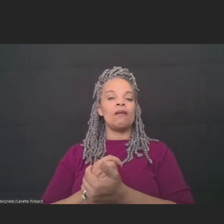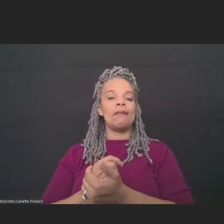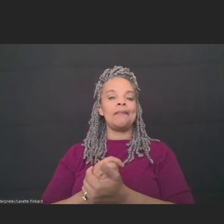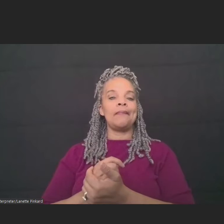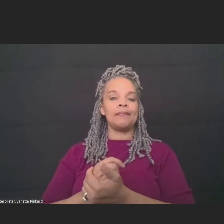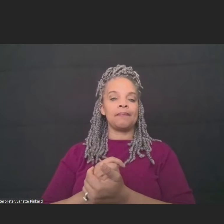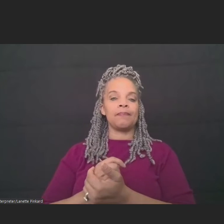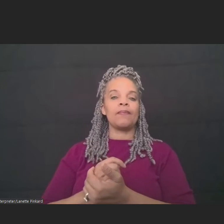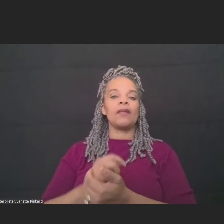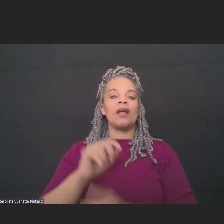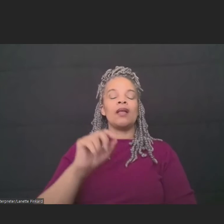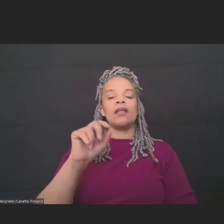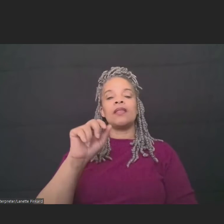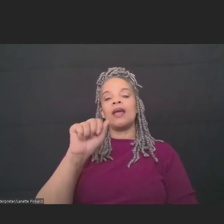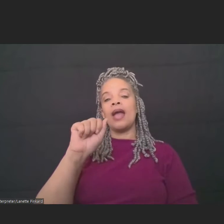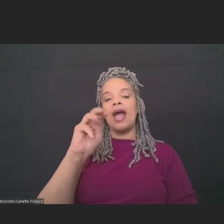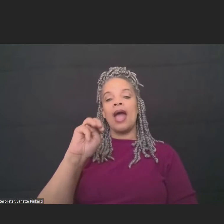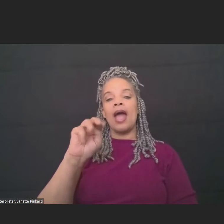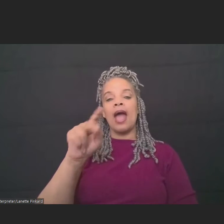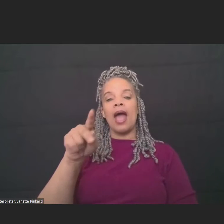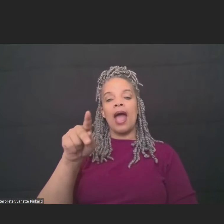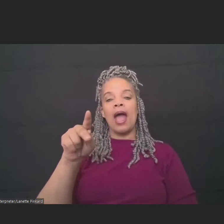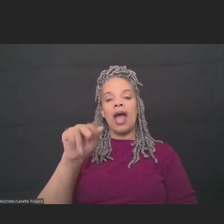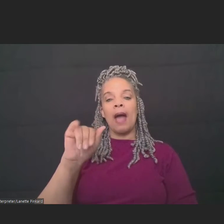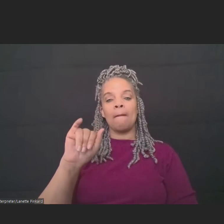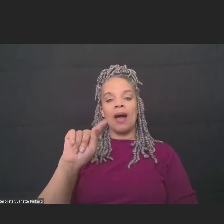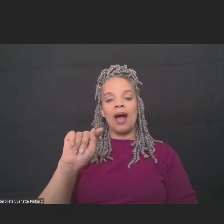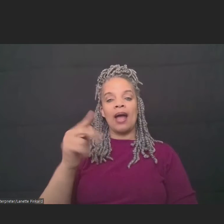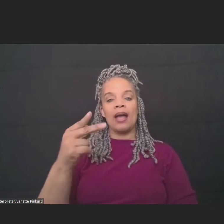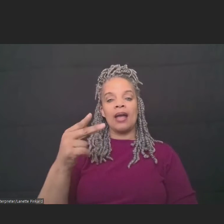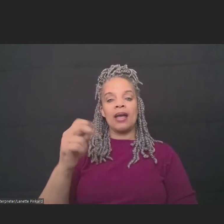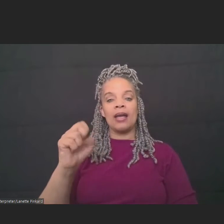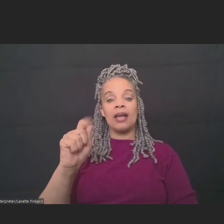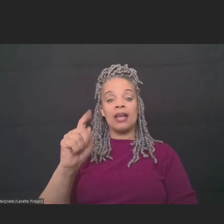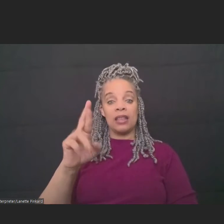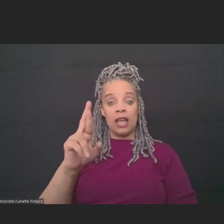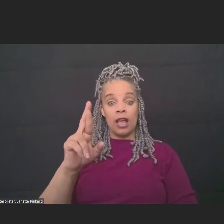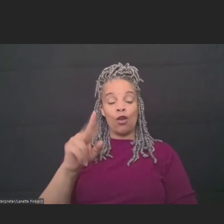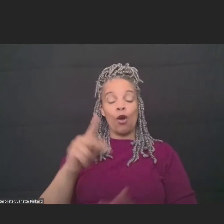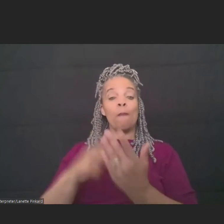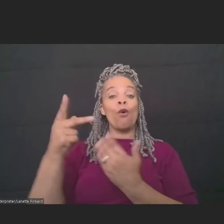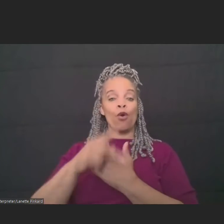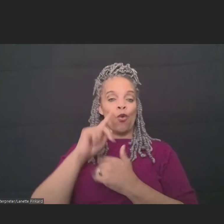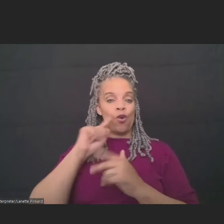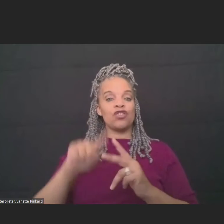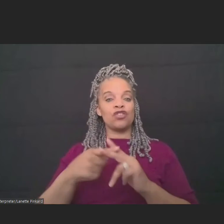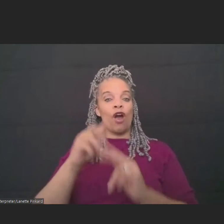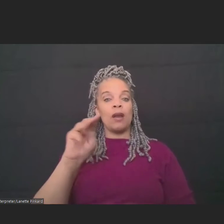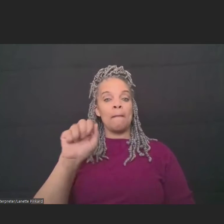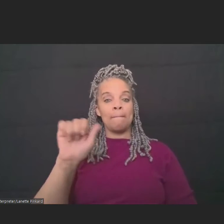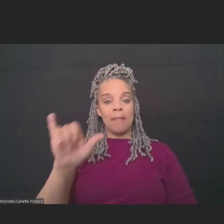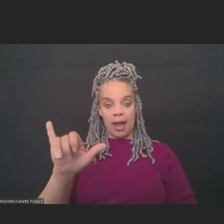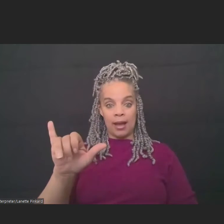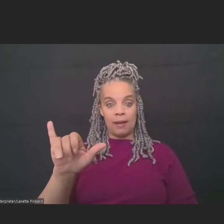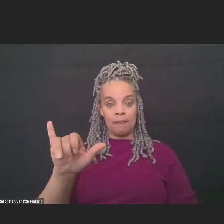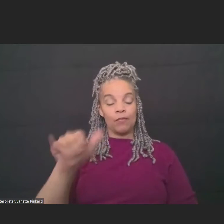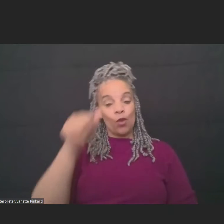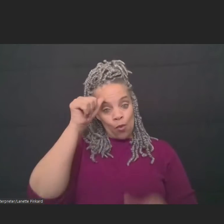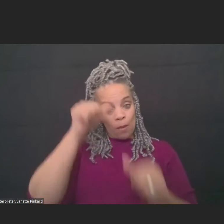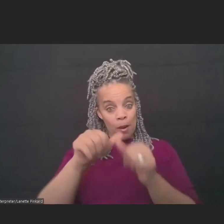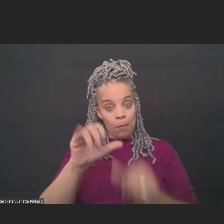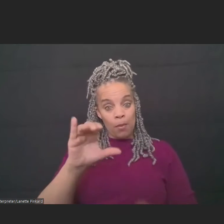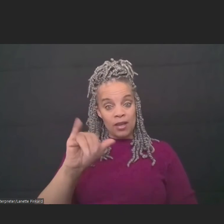The amphitheater, the programming at the amphitheater will begin in May. Keep in mind, our Civic Center is